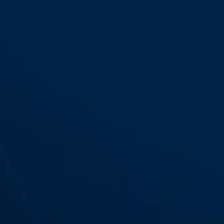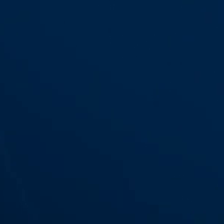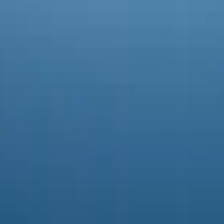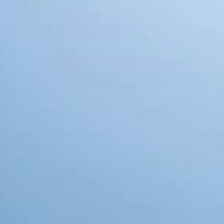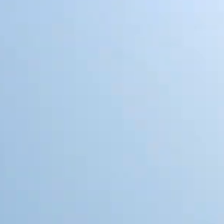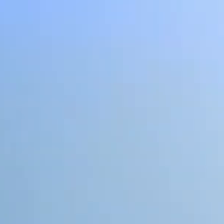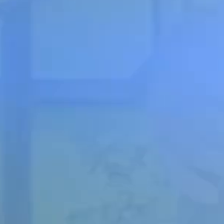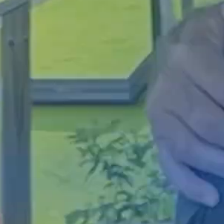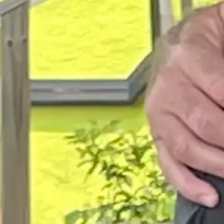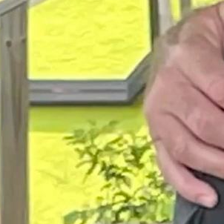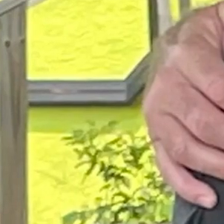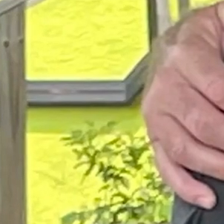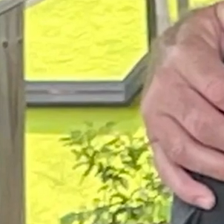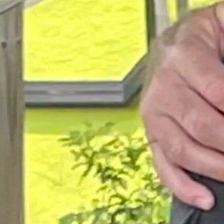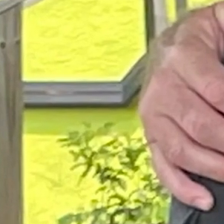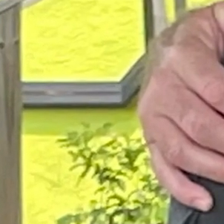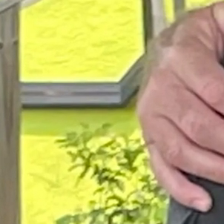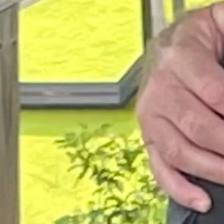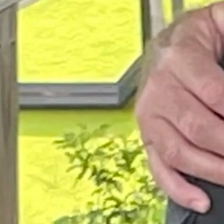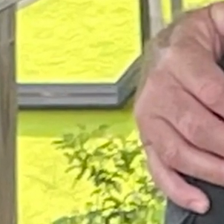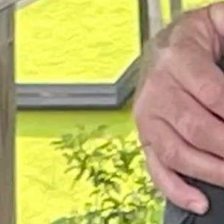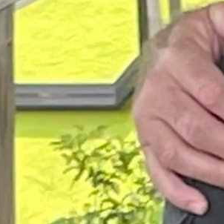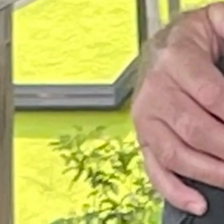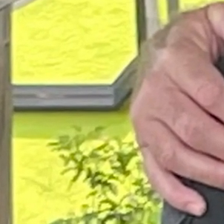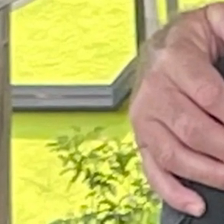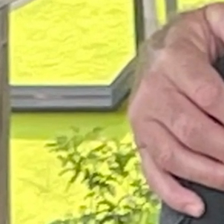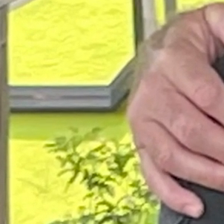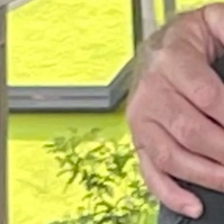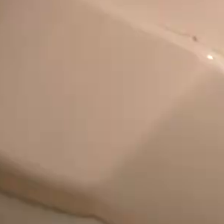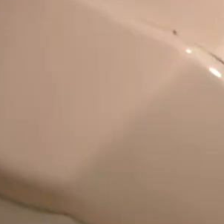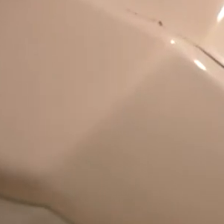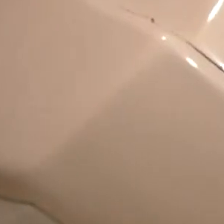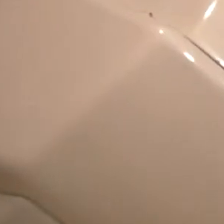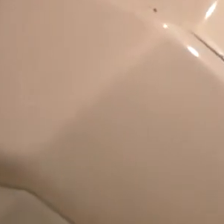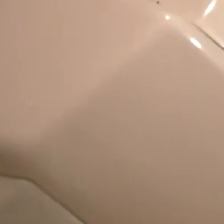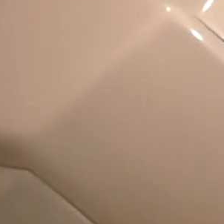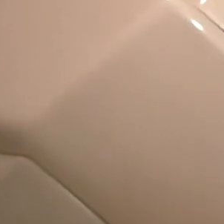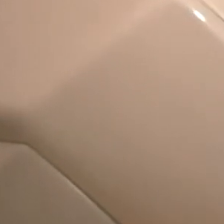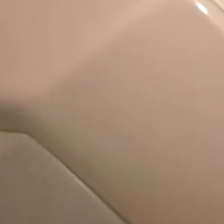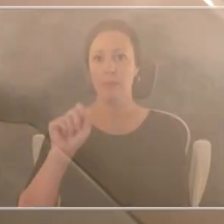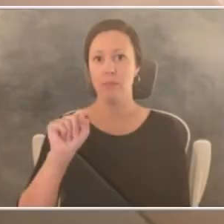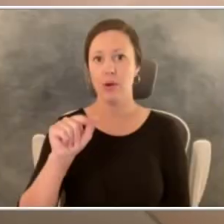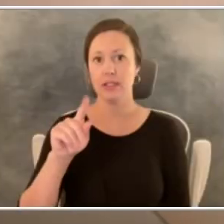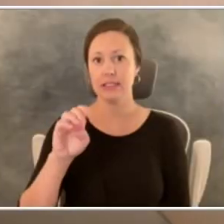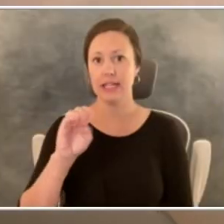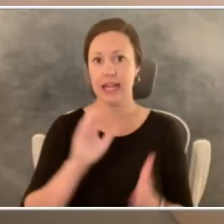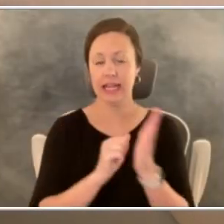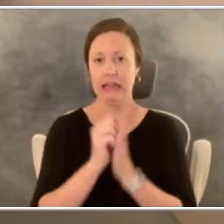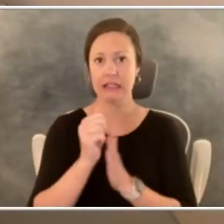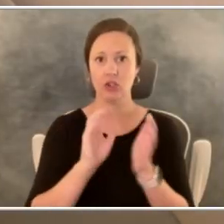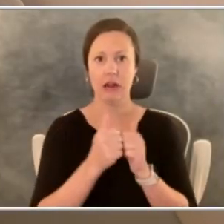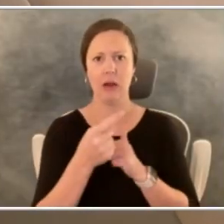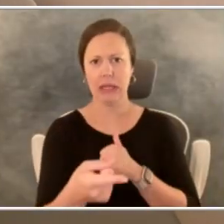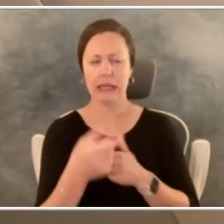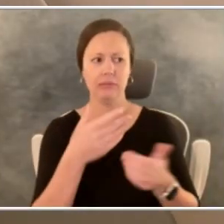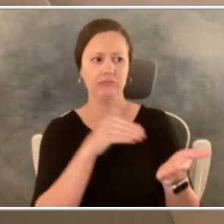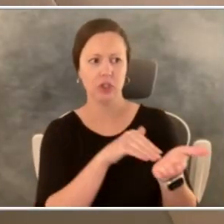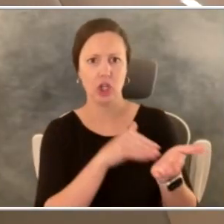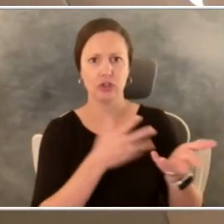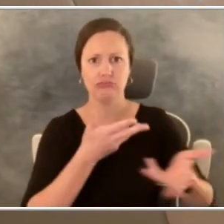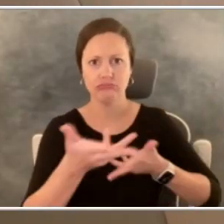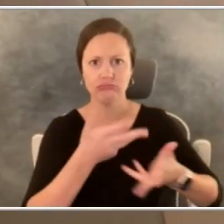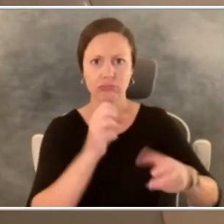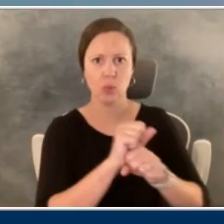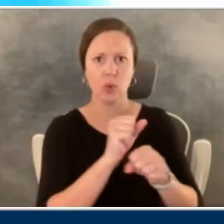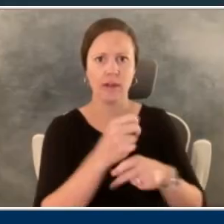Coming up today, a retired firefighter faces prostate cancer, how he and his doctor work together to find the best